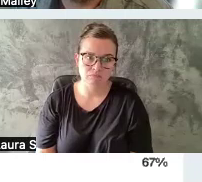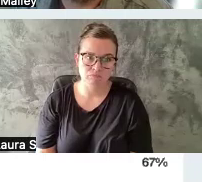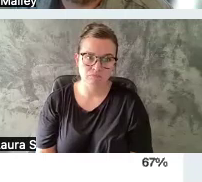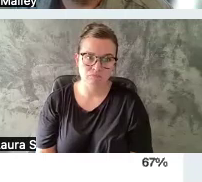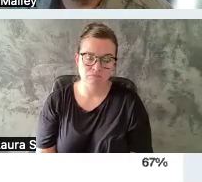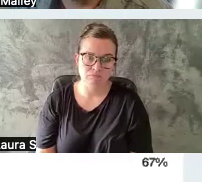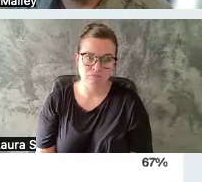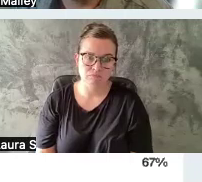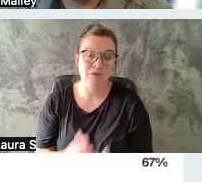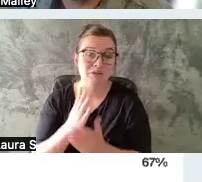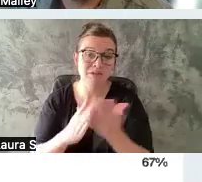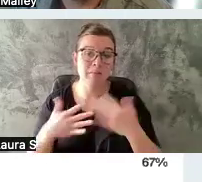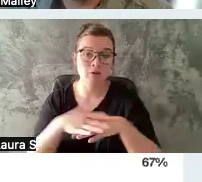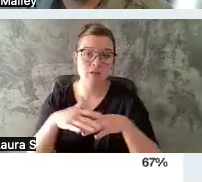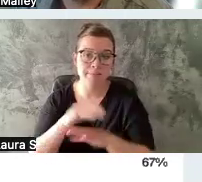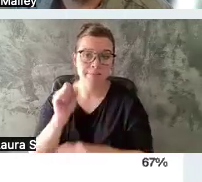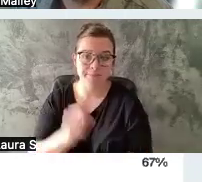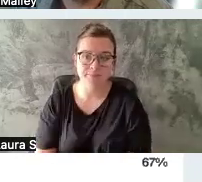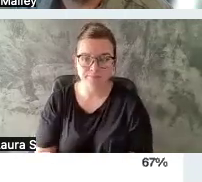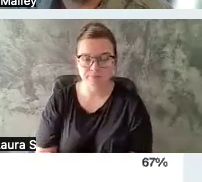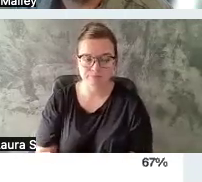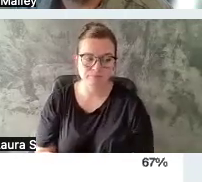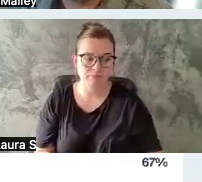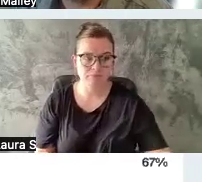Because there is some overlap.